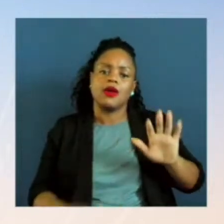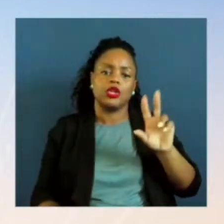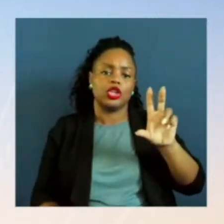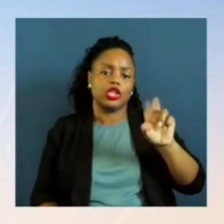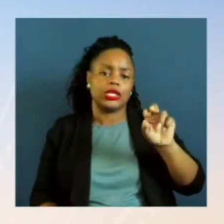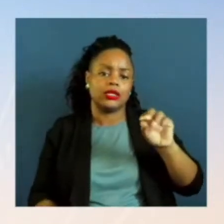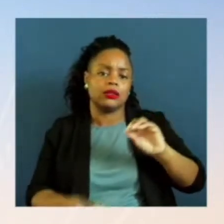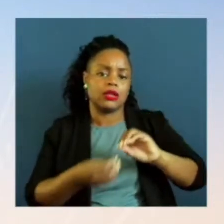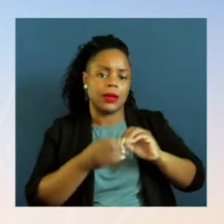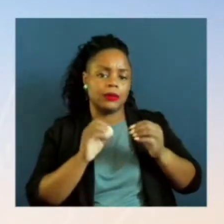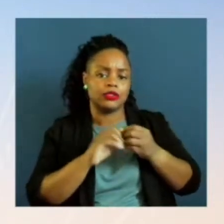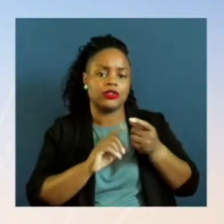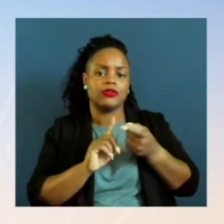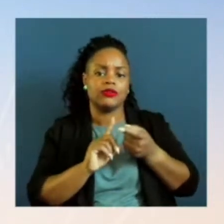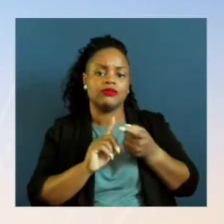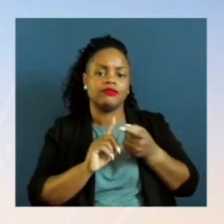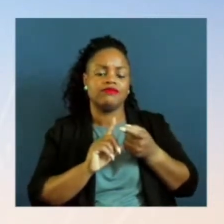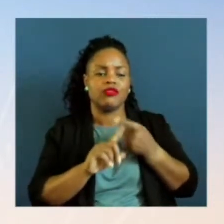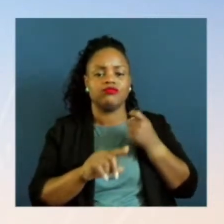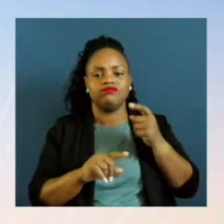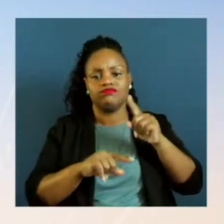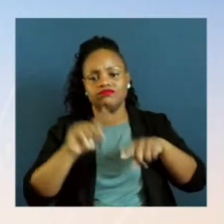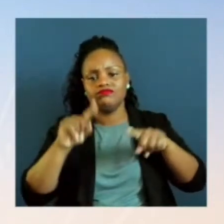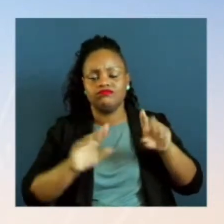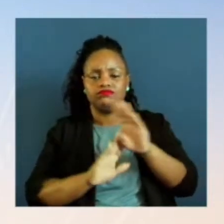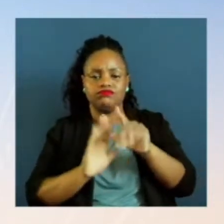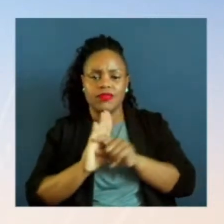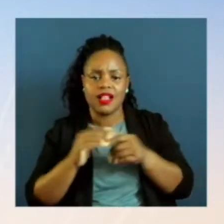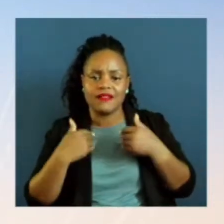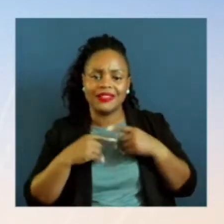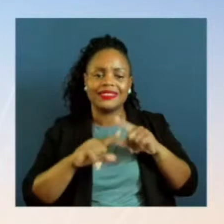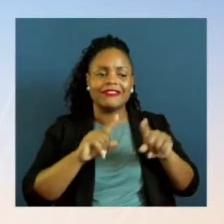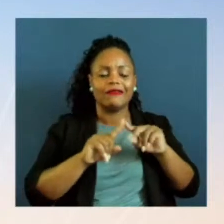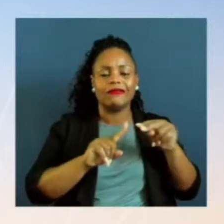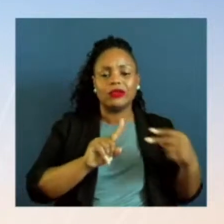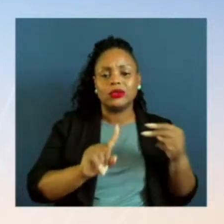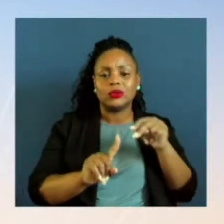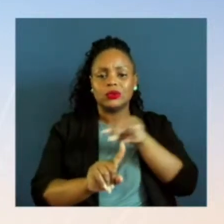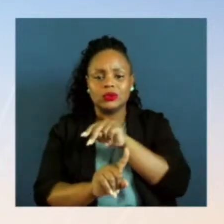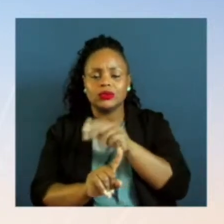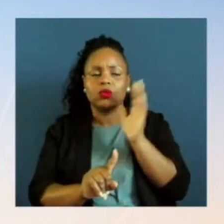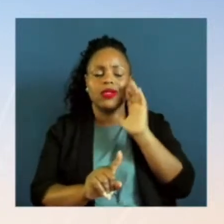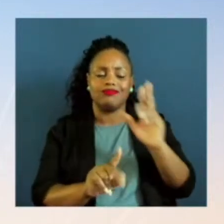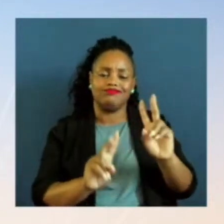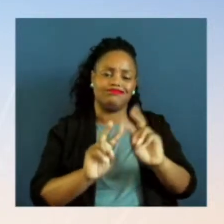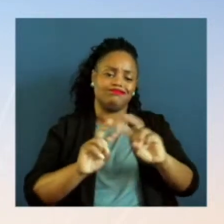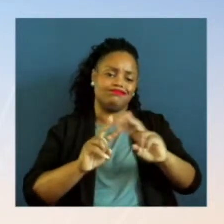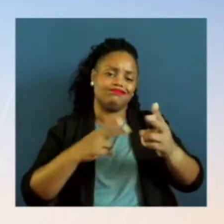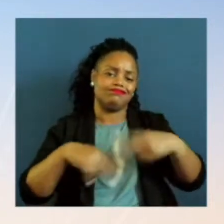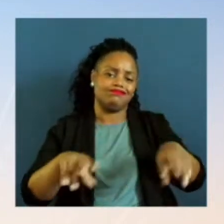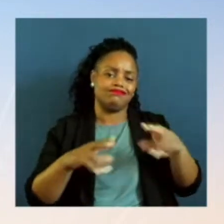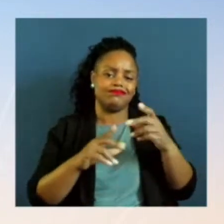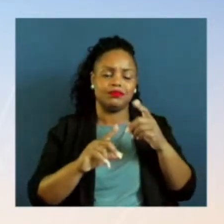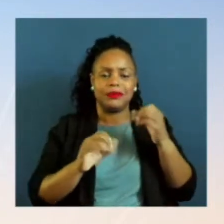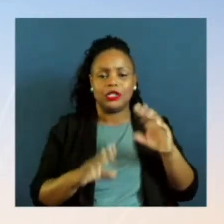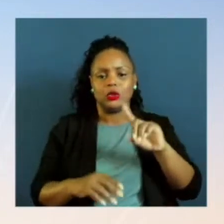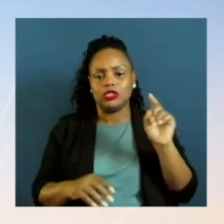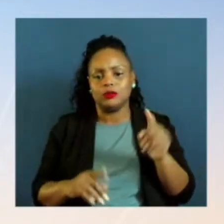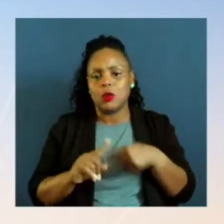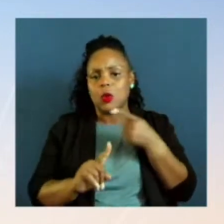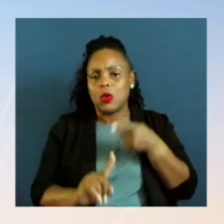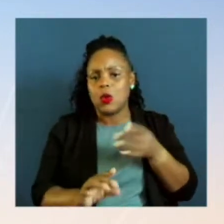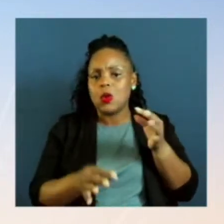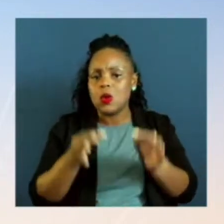backgrounds and diverse views, and they're going to examine a range of questions about the future of the court, including term limits, including court